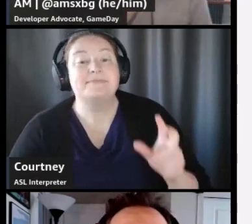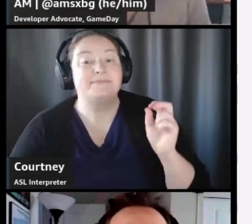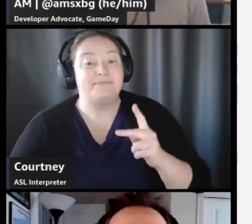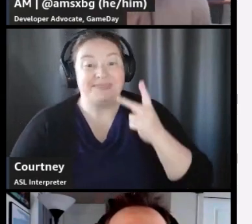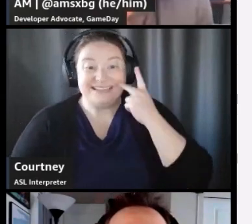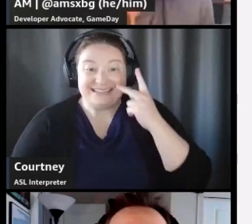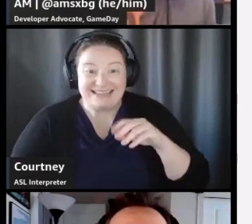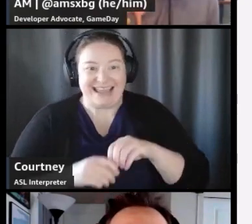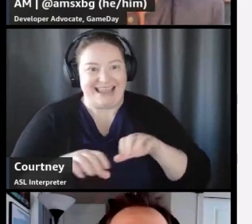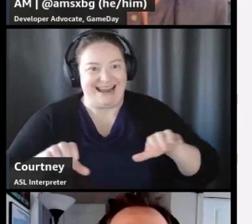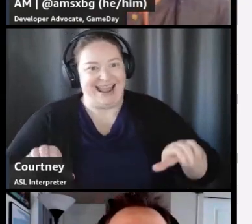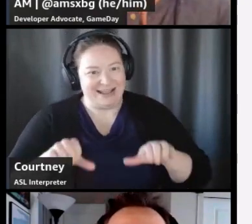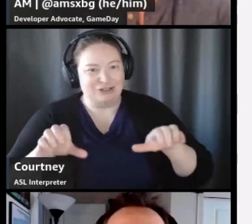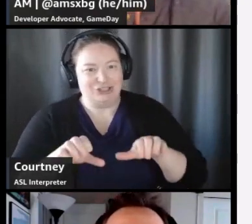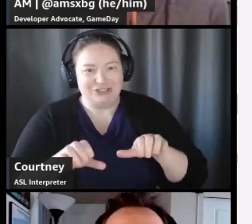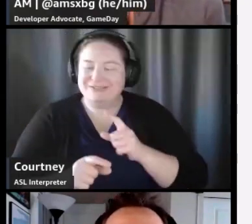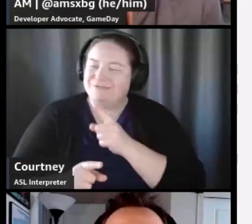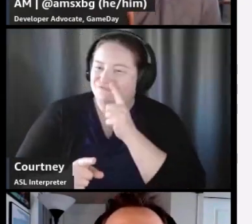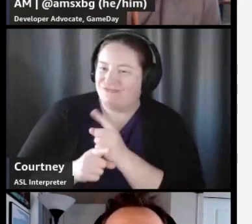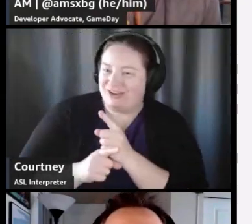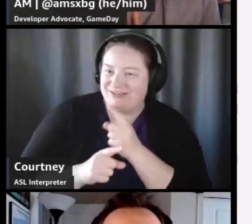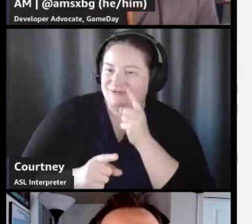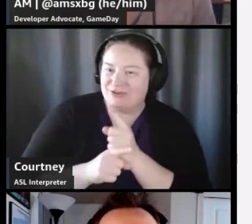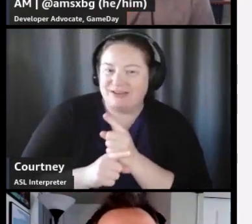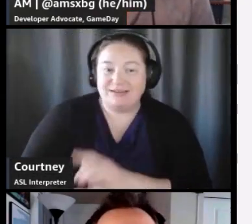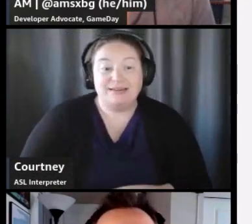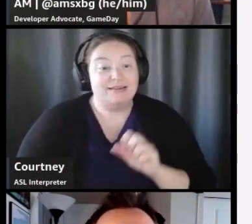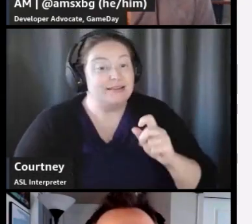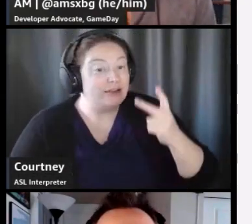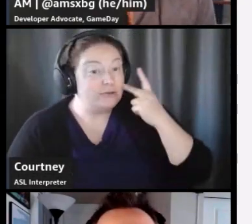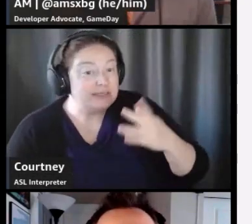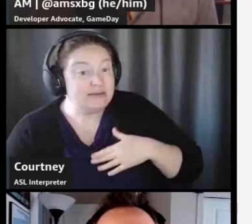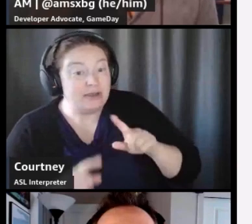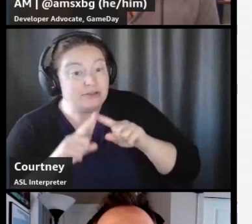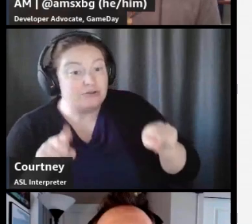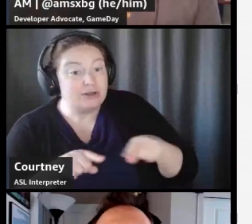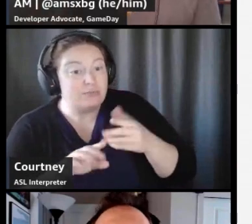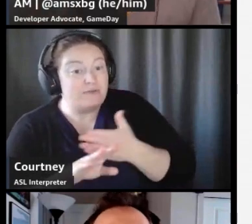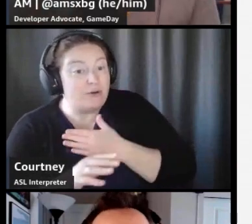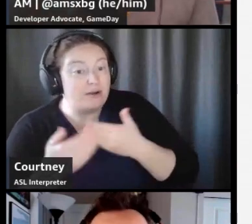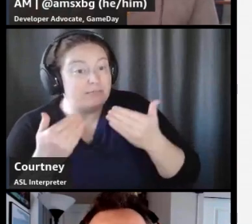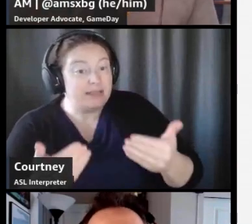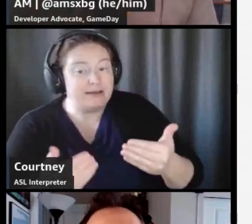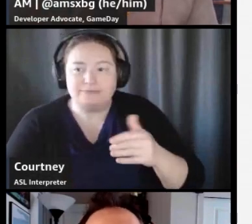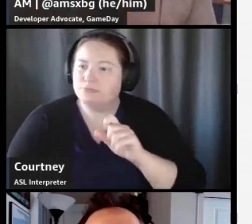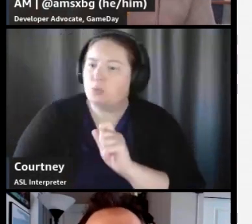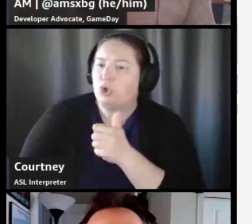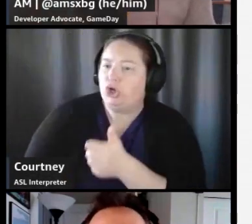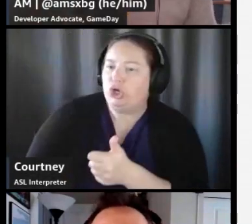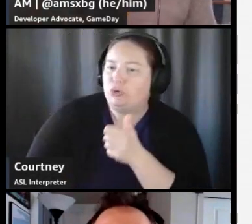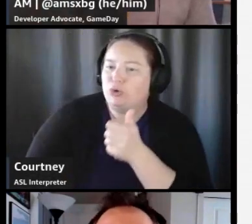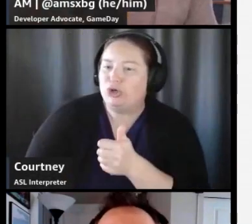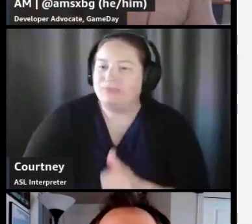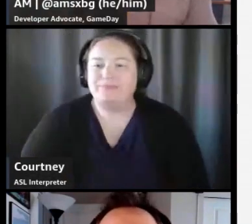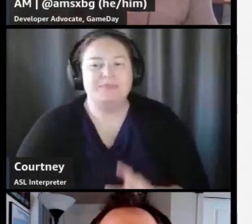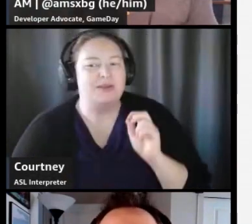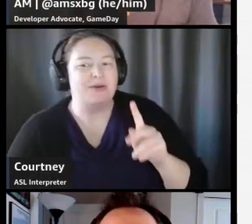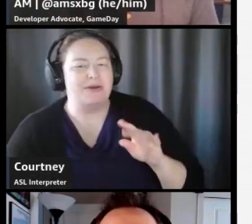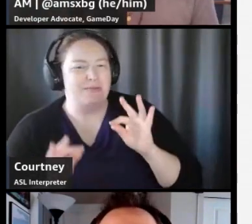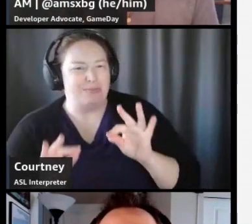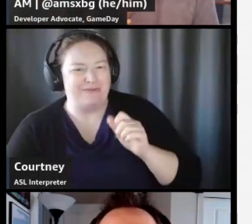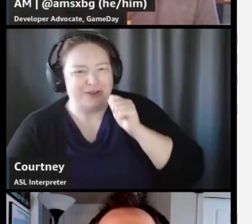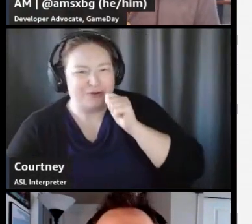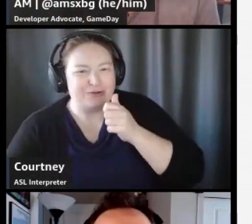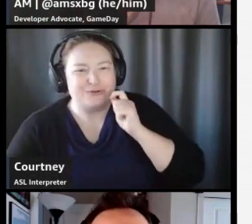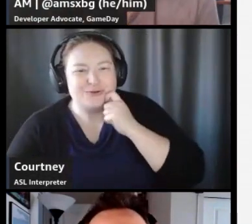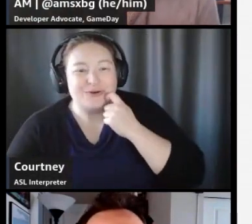action, right? That is correct. Can you all see my screen before I begin? We're good. All right, perfect, cool. So for today's demo,